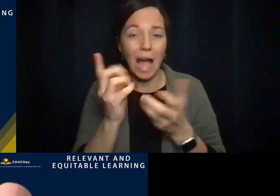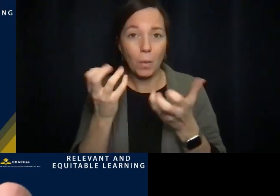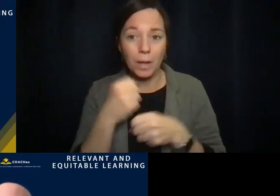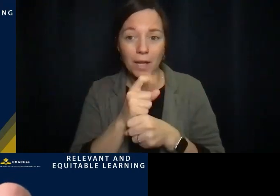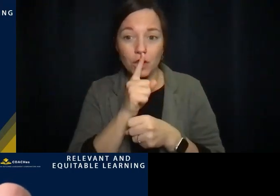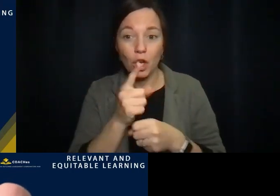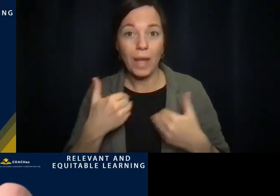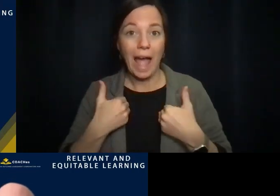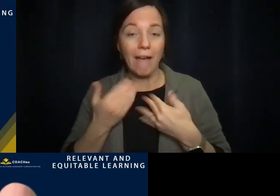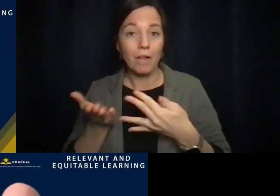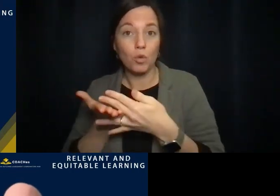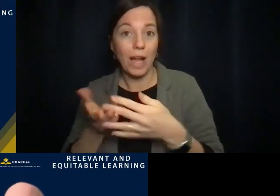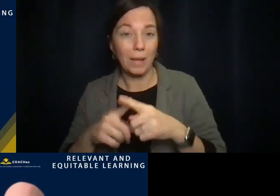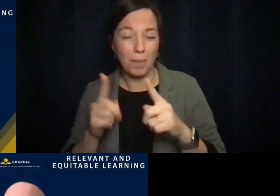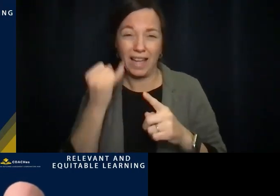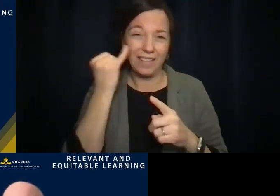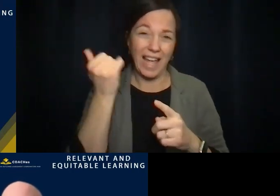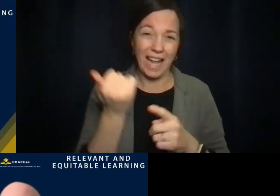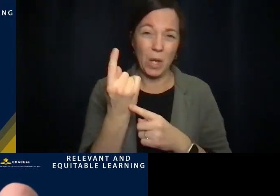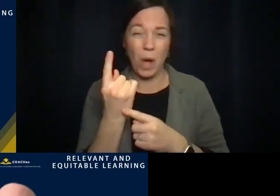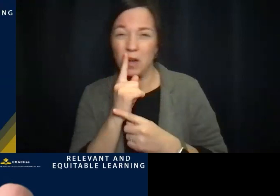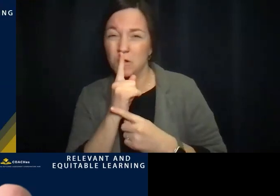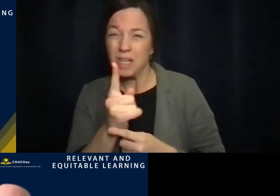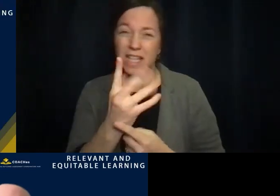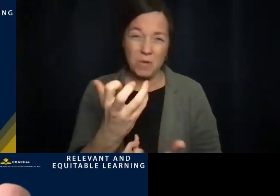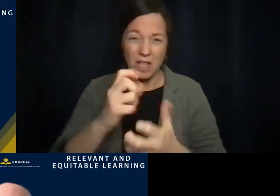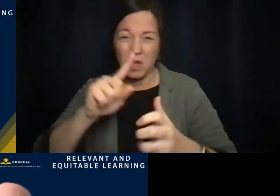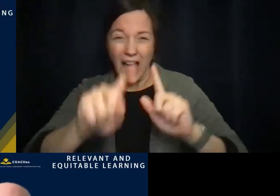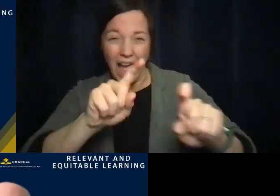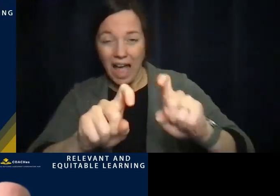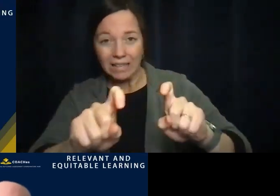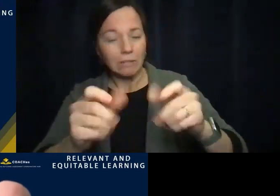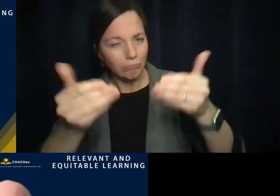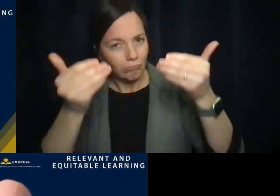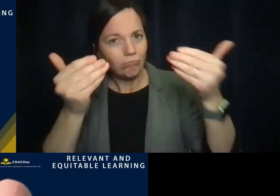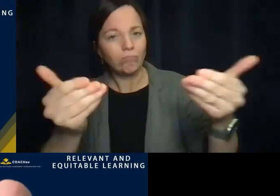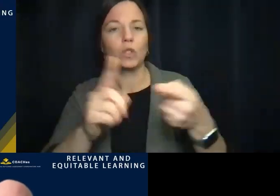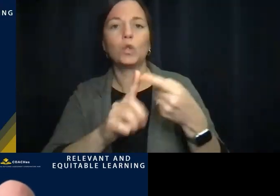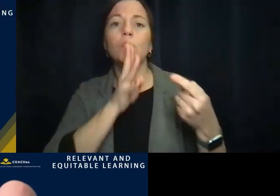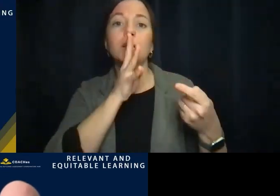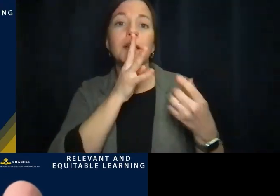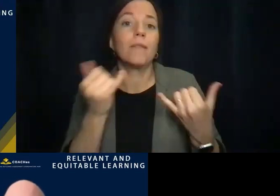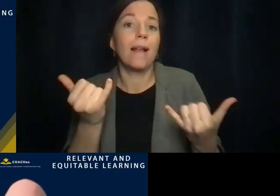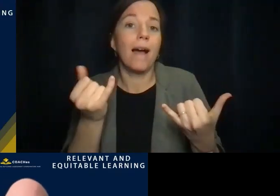for a break, but if there are any burning questions, anyone, please don't hesitate to